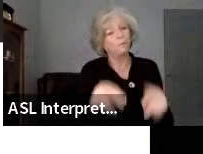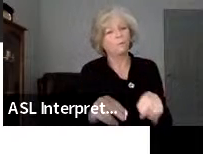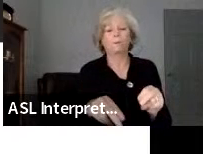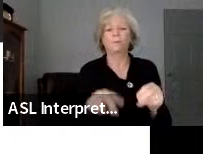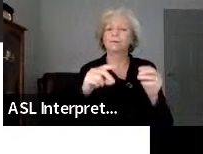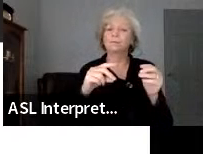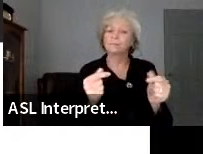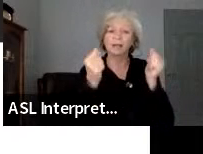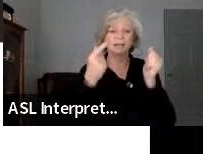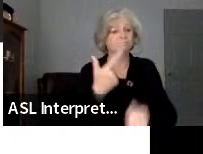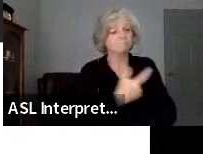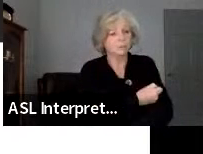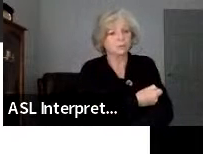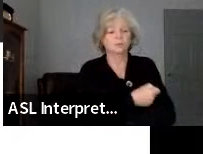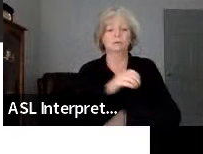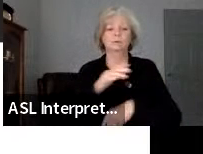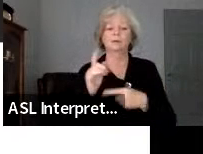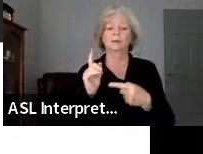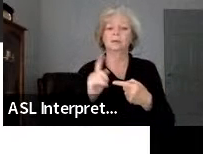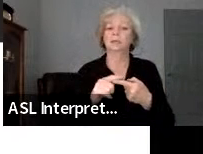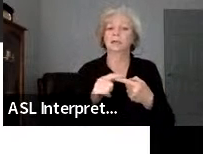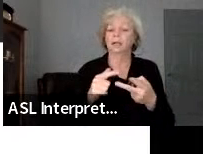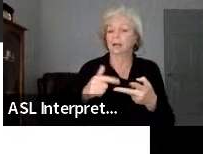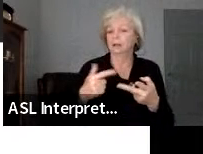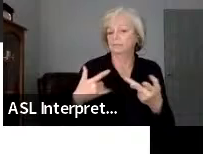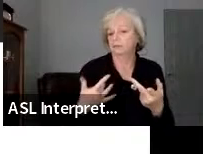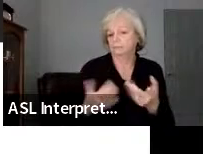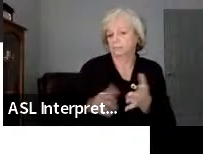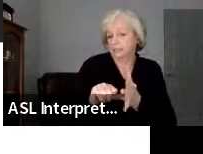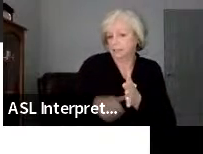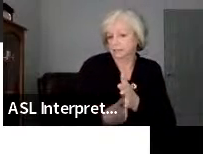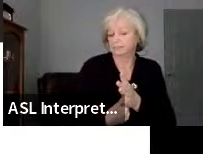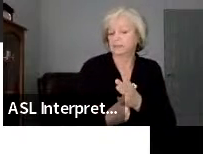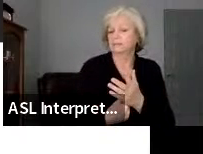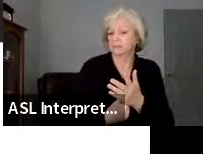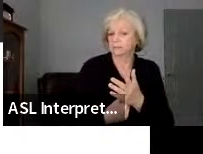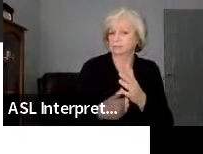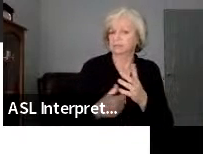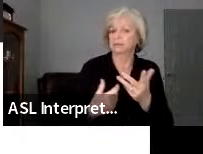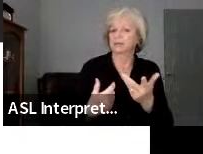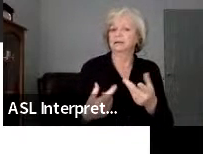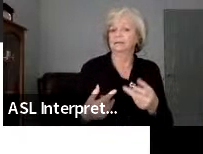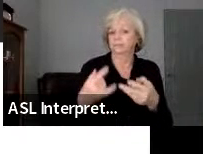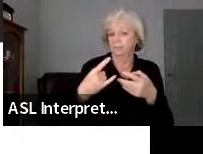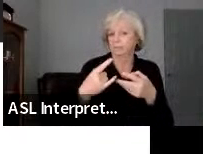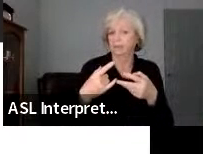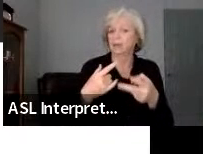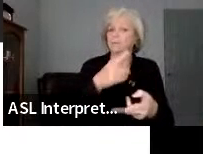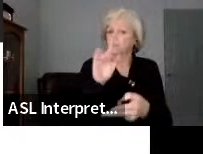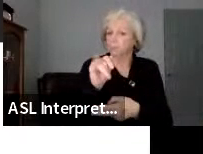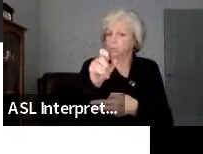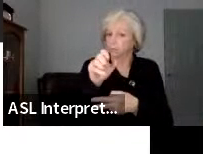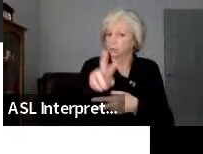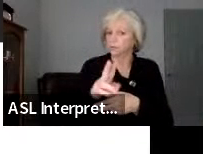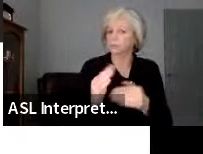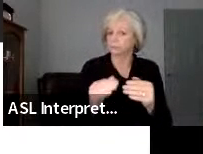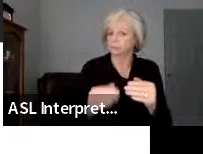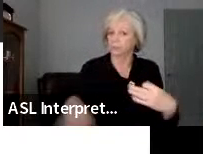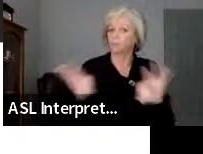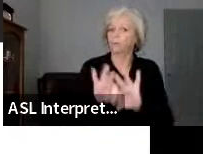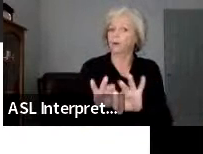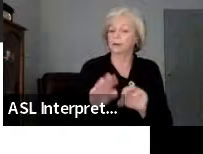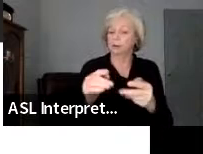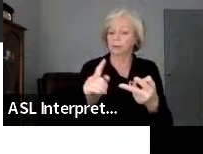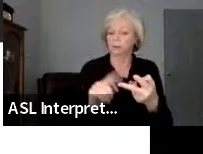I think it's probably one of the most important things we can do besides keep our masks on right now. Next slide.